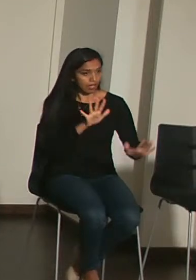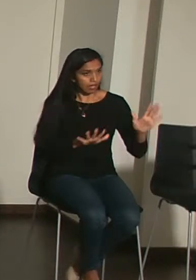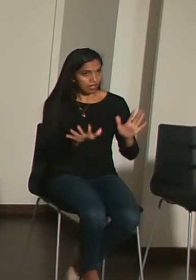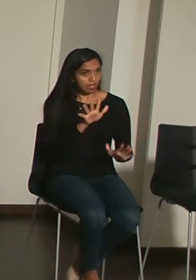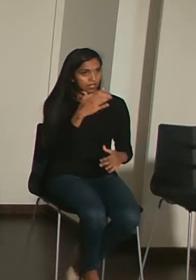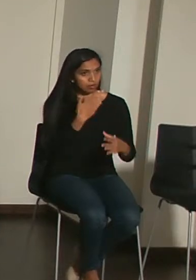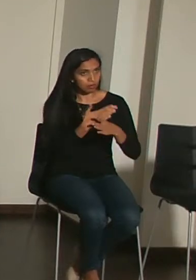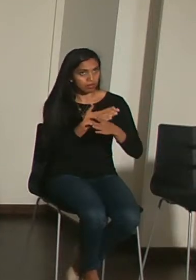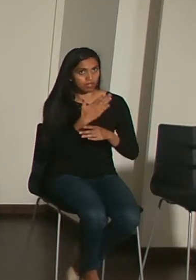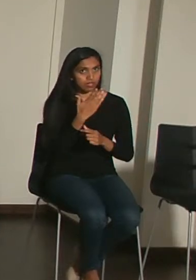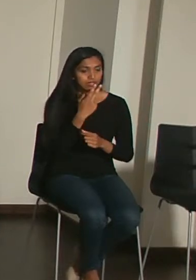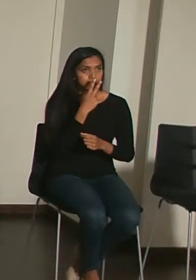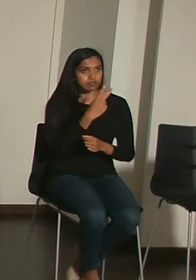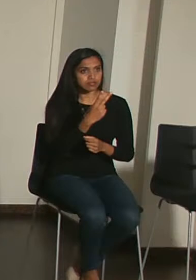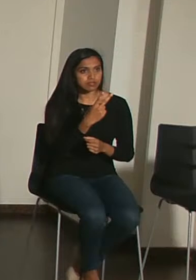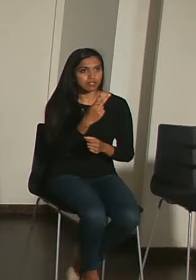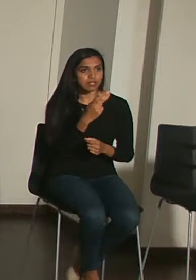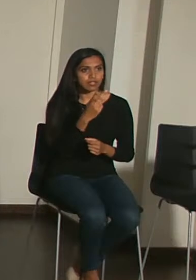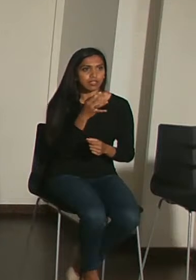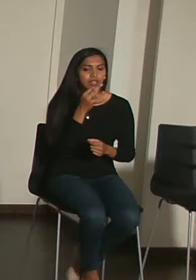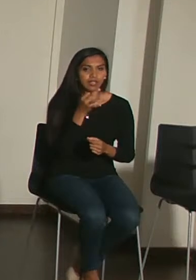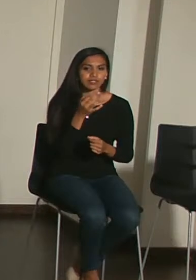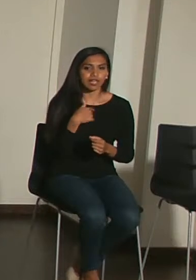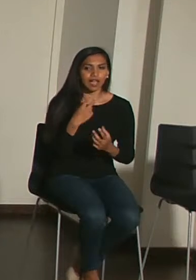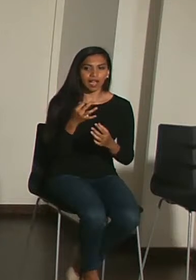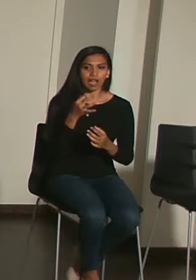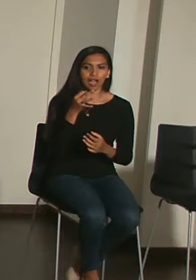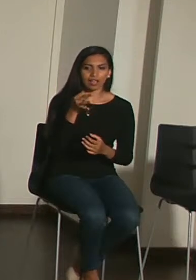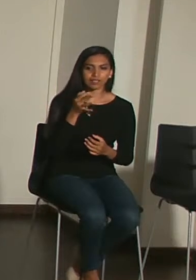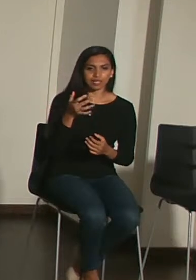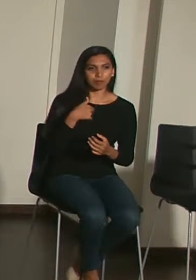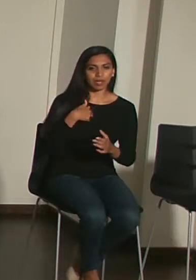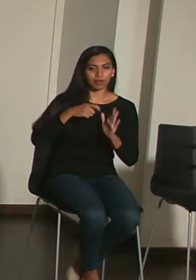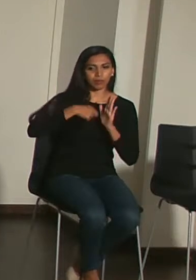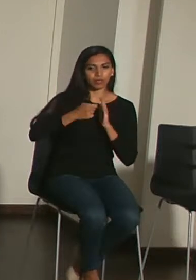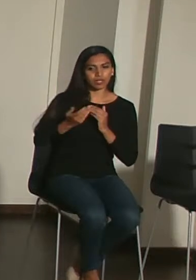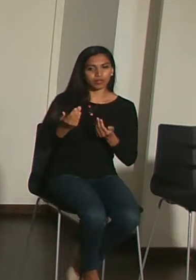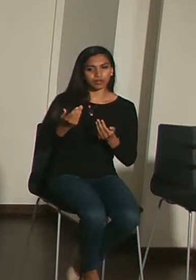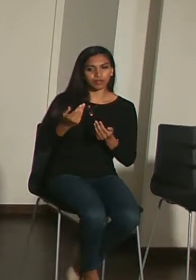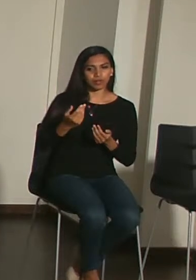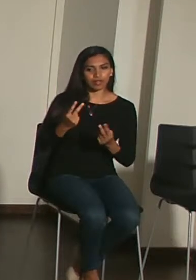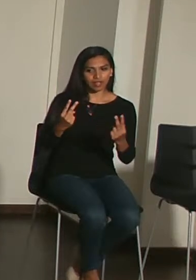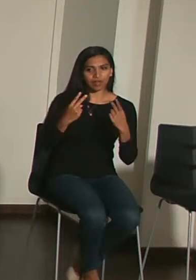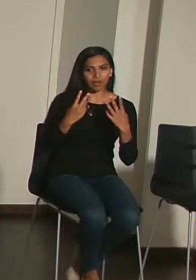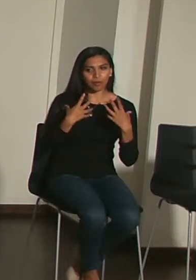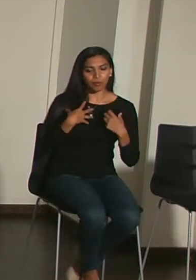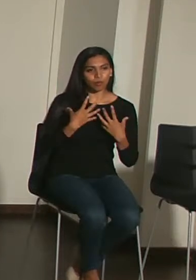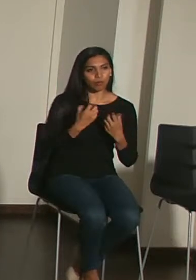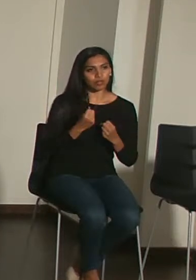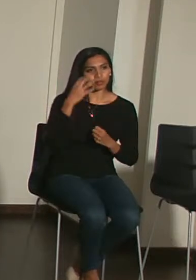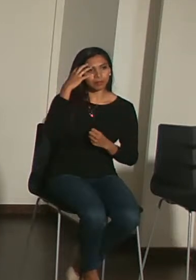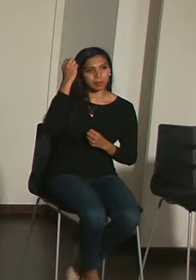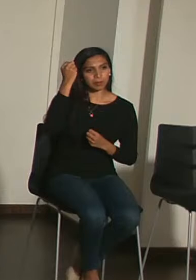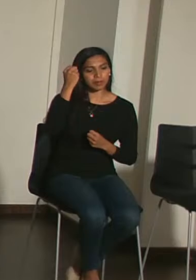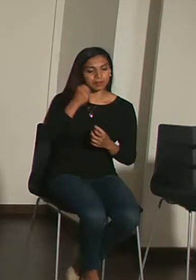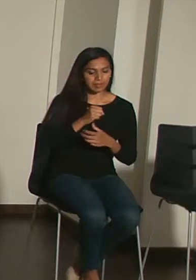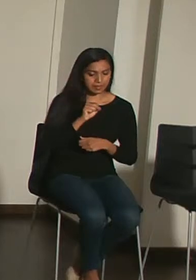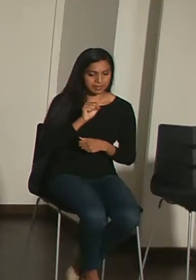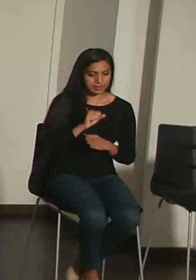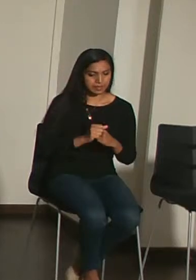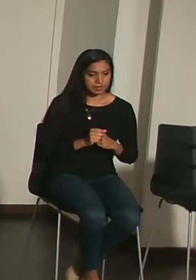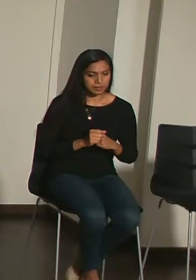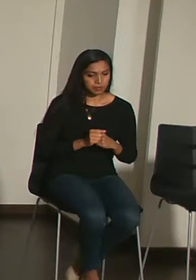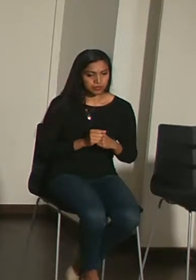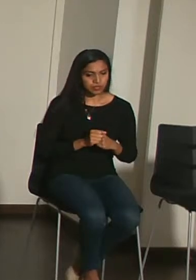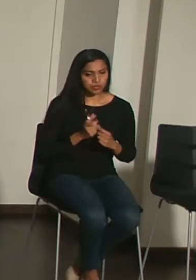with and asking if people take videos of that performing because that became their way of taking away a memory. So also how I think